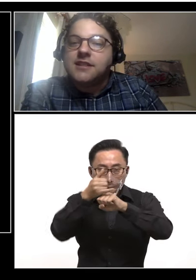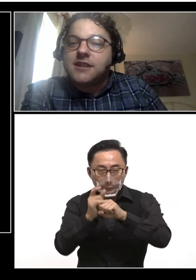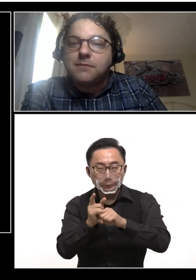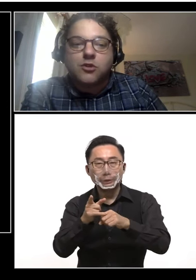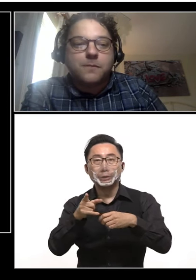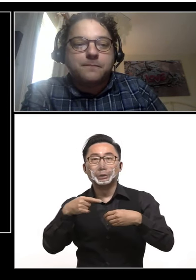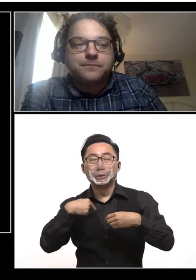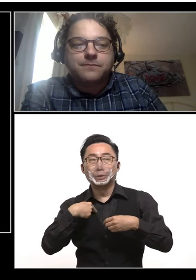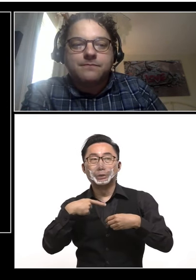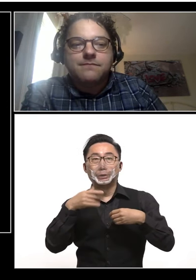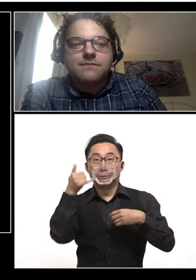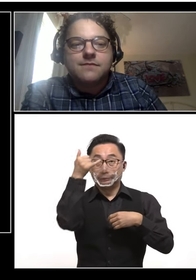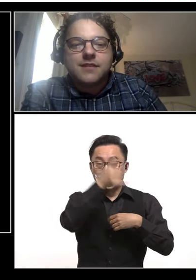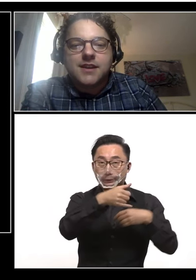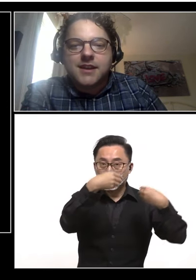India, and Singapore.